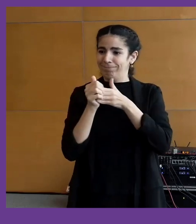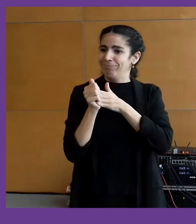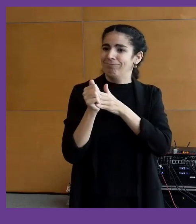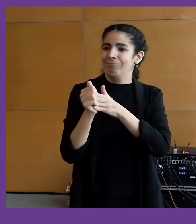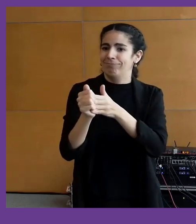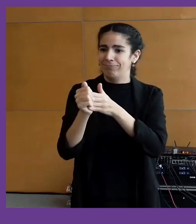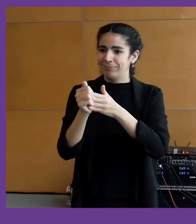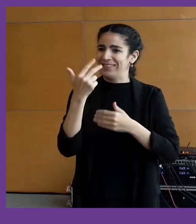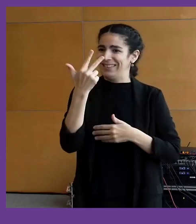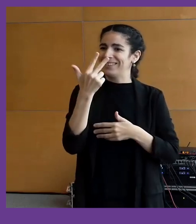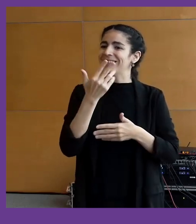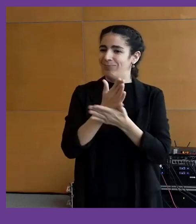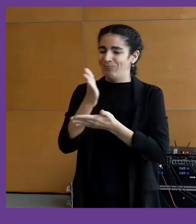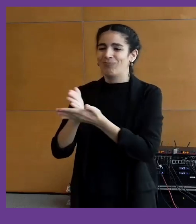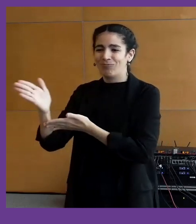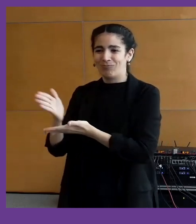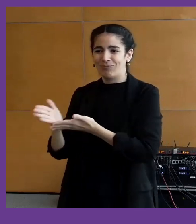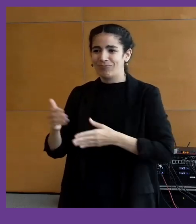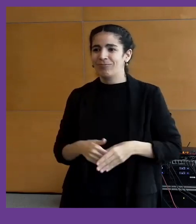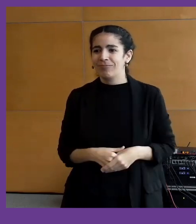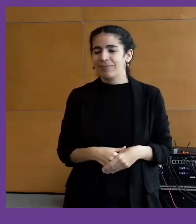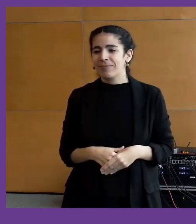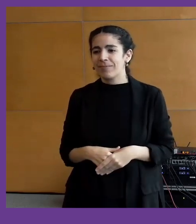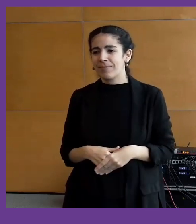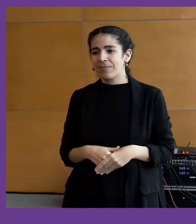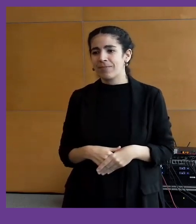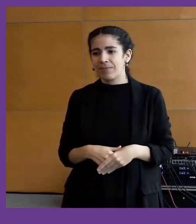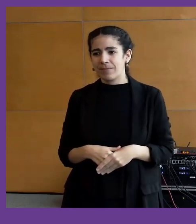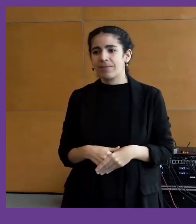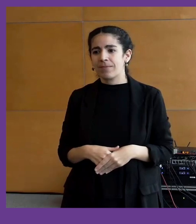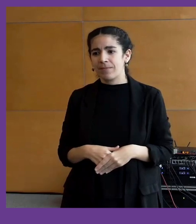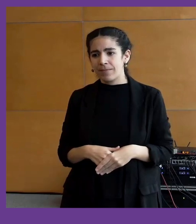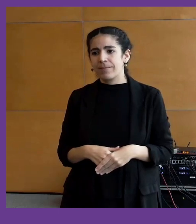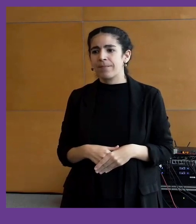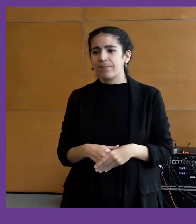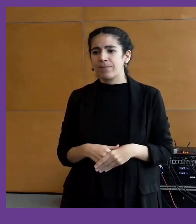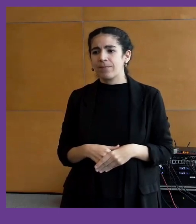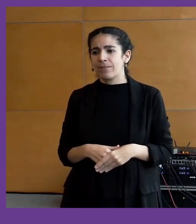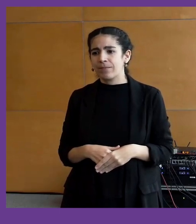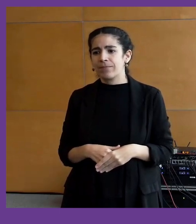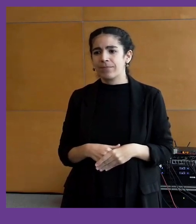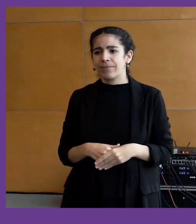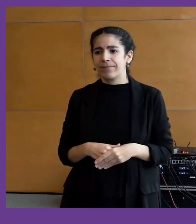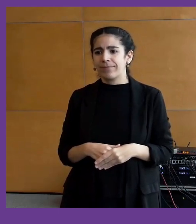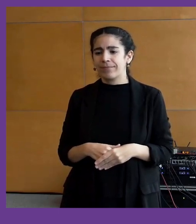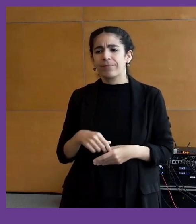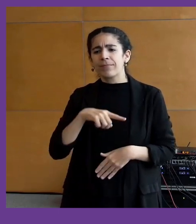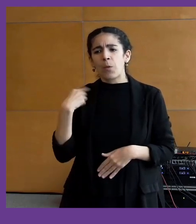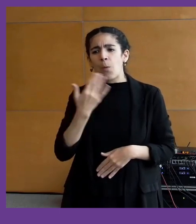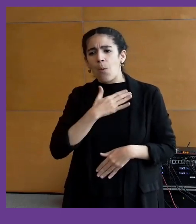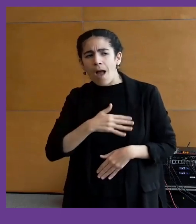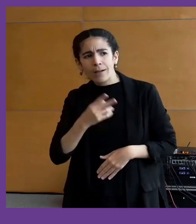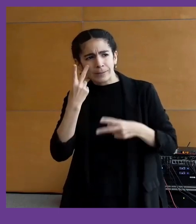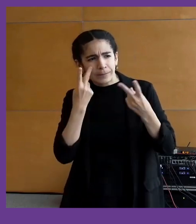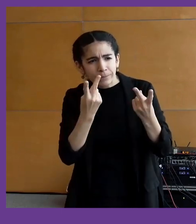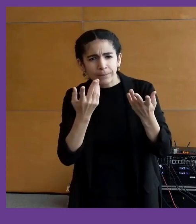follow universal accessibility standards. Thanks to our leading partner today, Accessible EU, and our